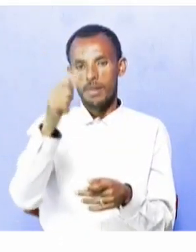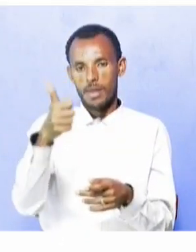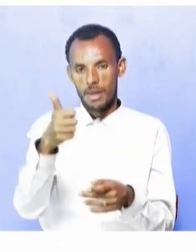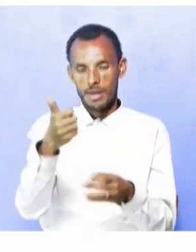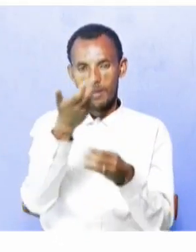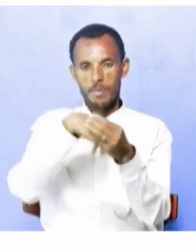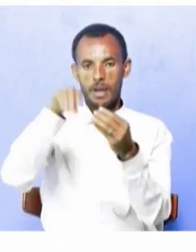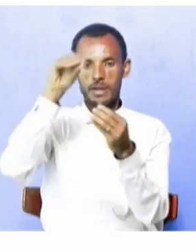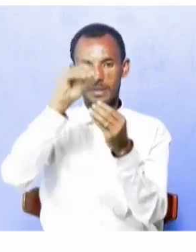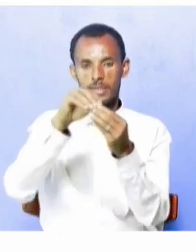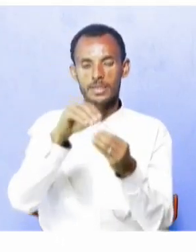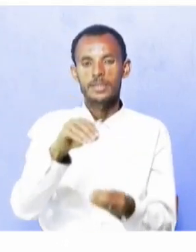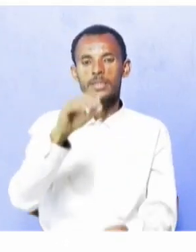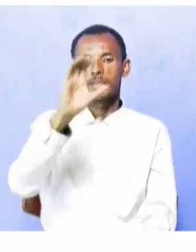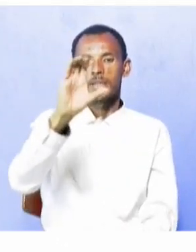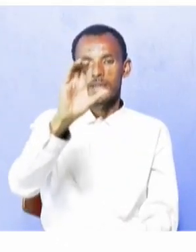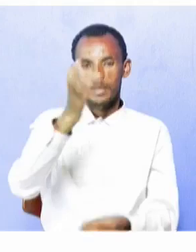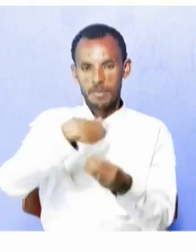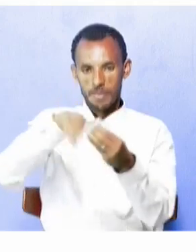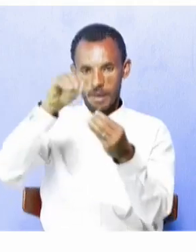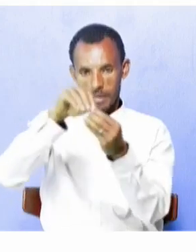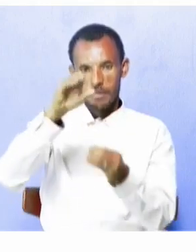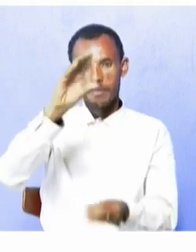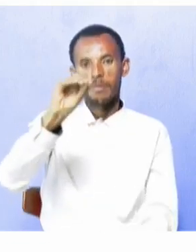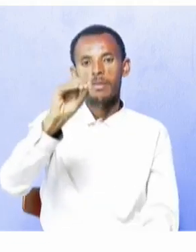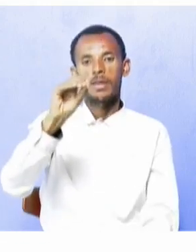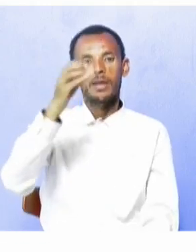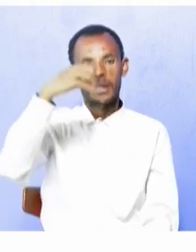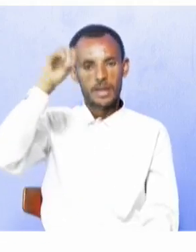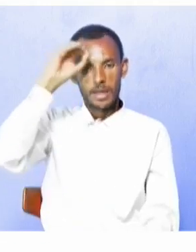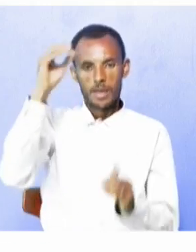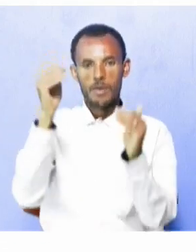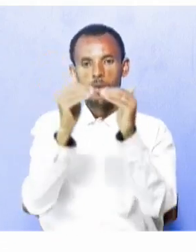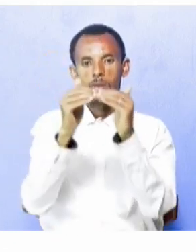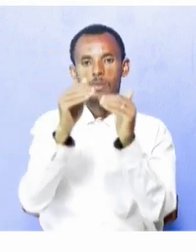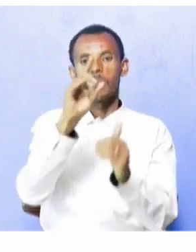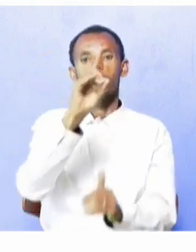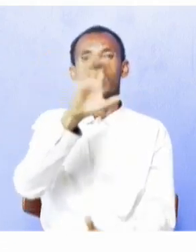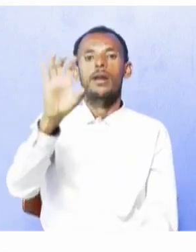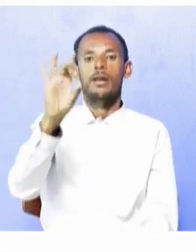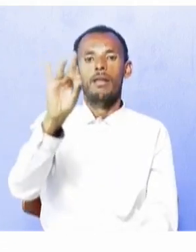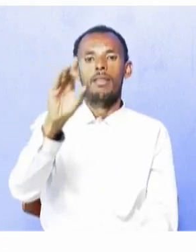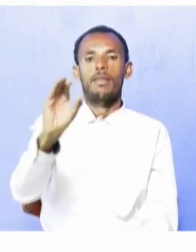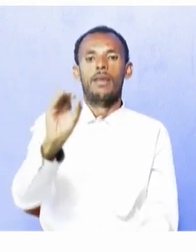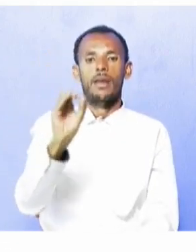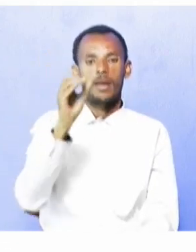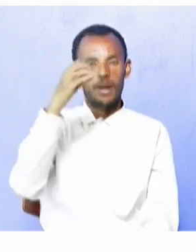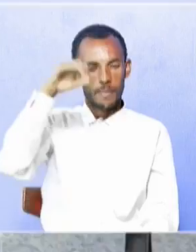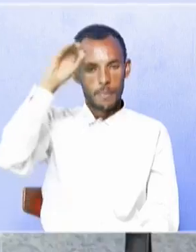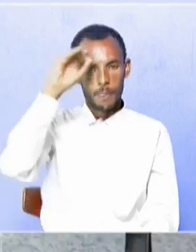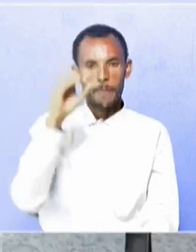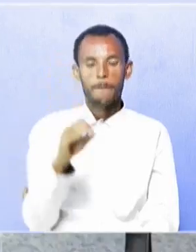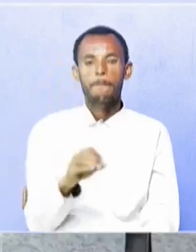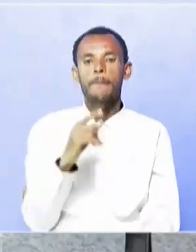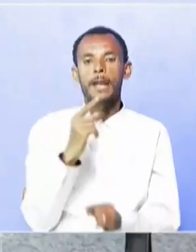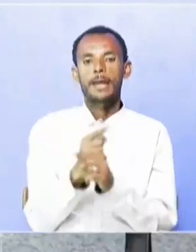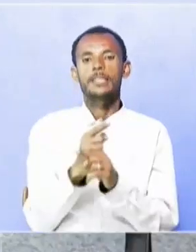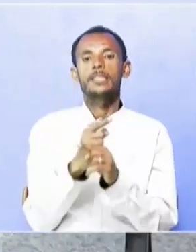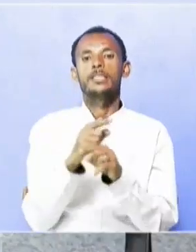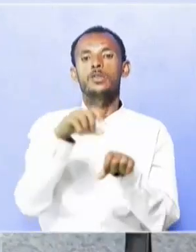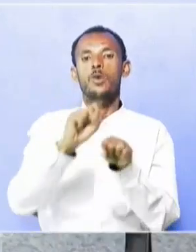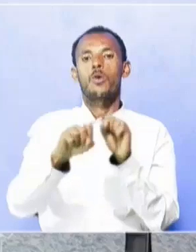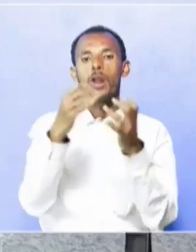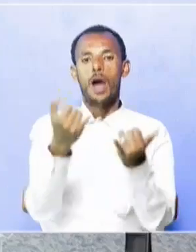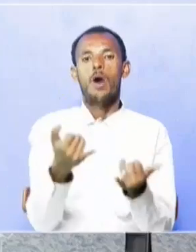degree plus C plus 50 degree is equal to 180 degree, right? So now you